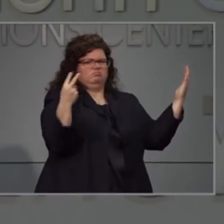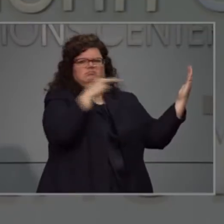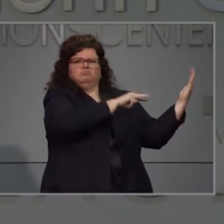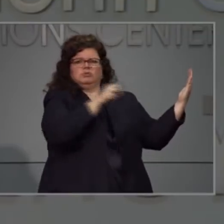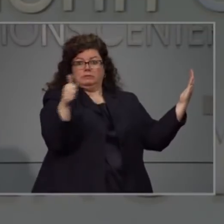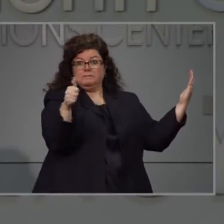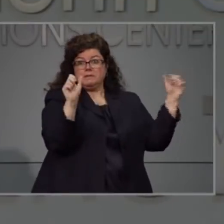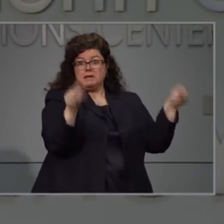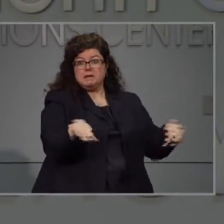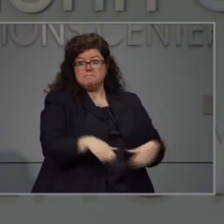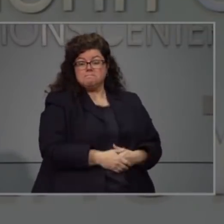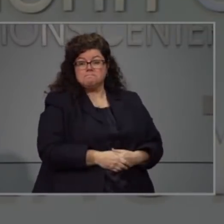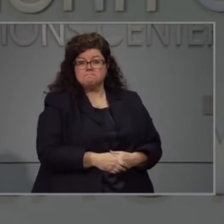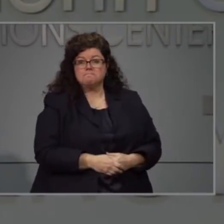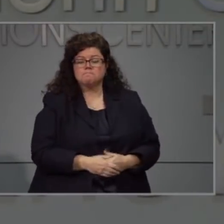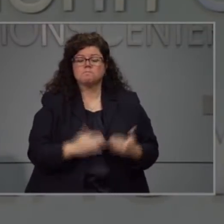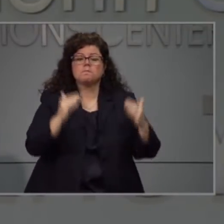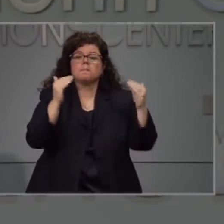question.